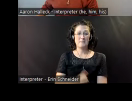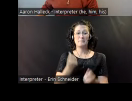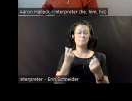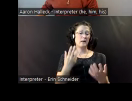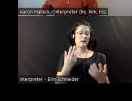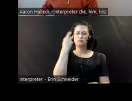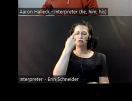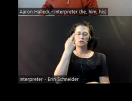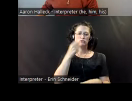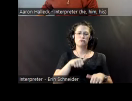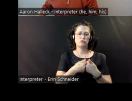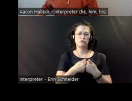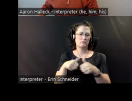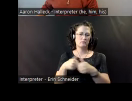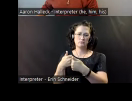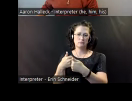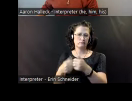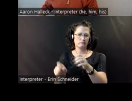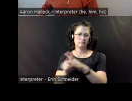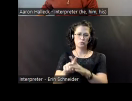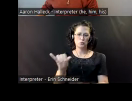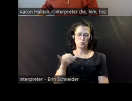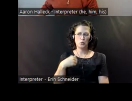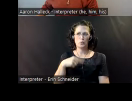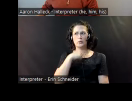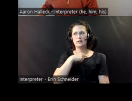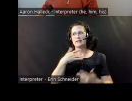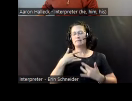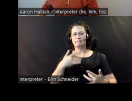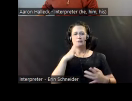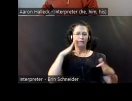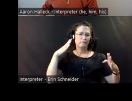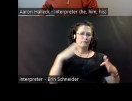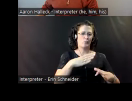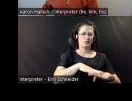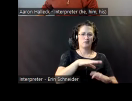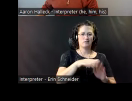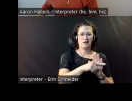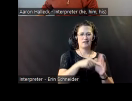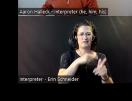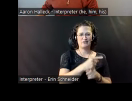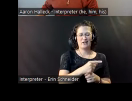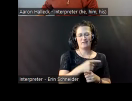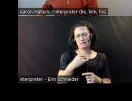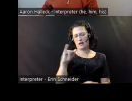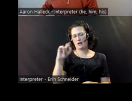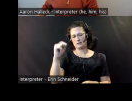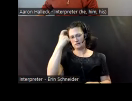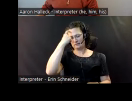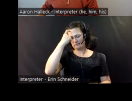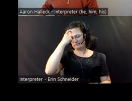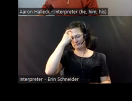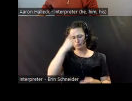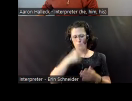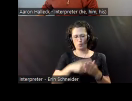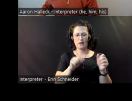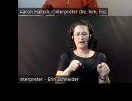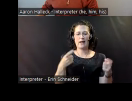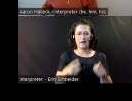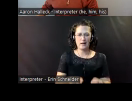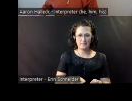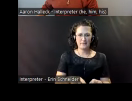challenges. And, you know, we tend to think of the negative a lot, unfortunately, in IT about the things that happen. There's a great quote from Mark Twain. You know,